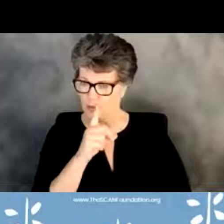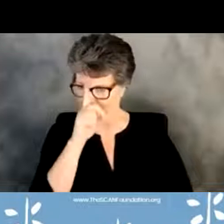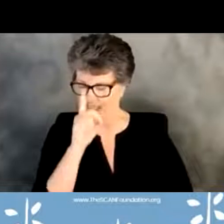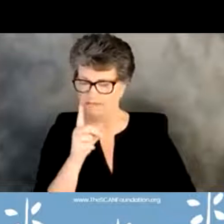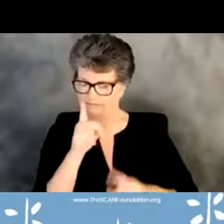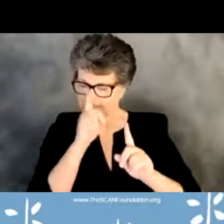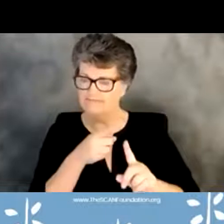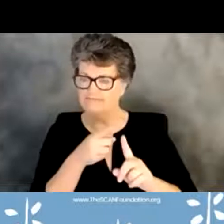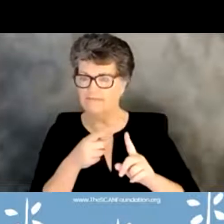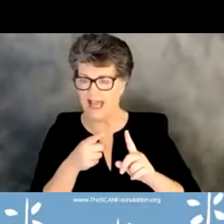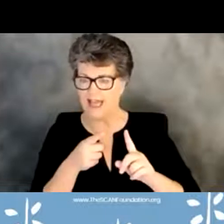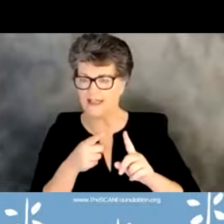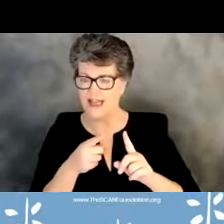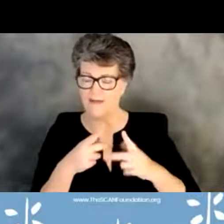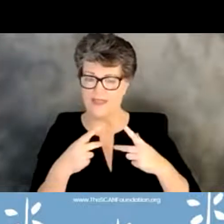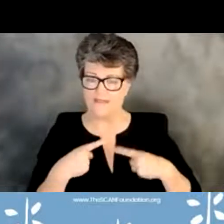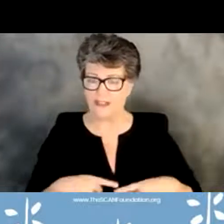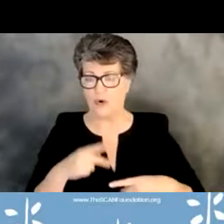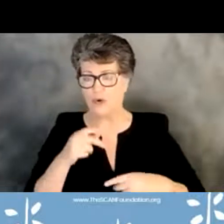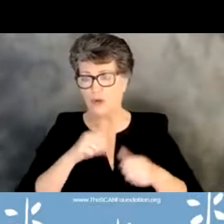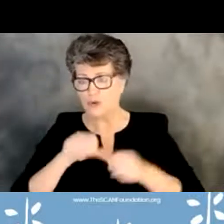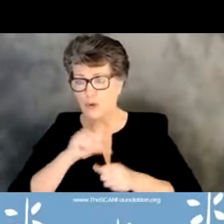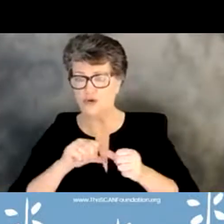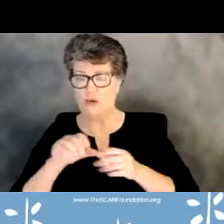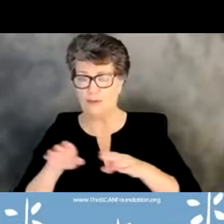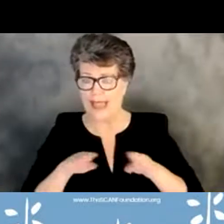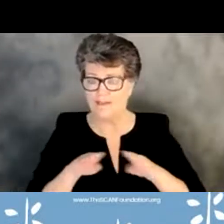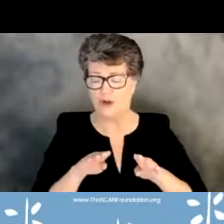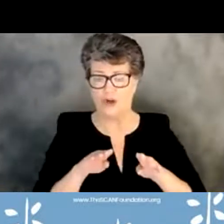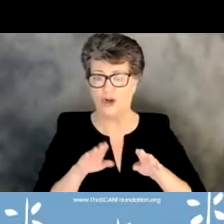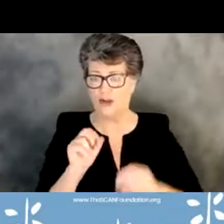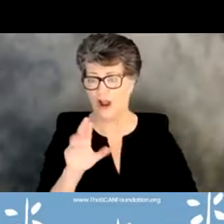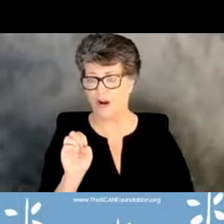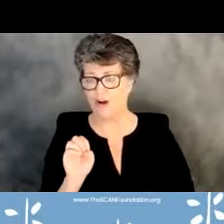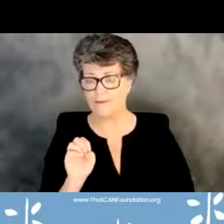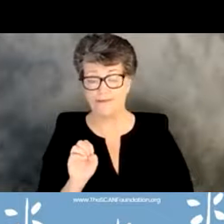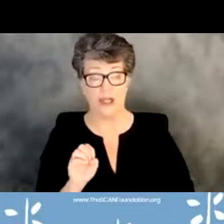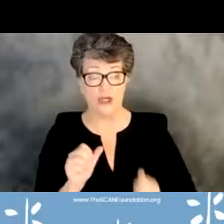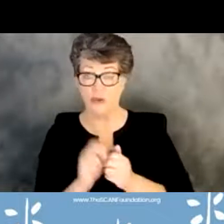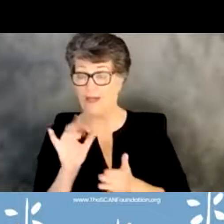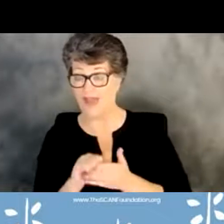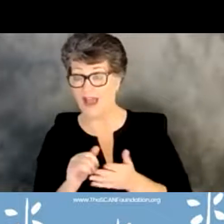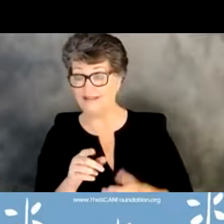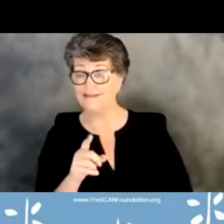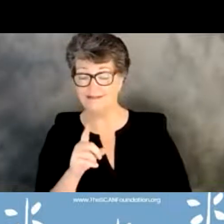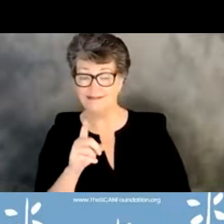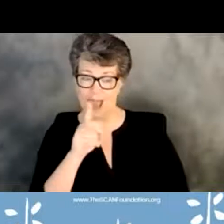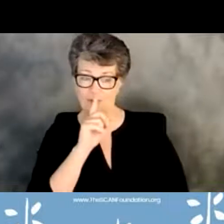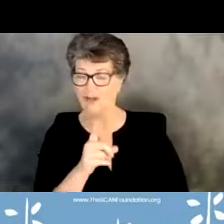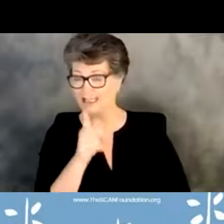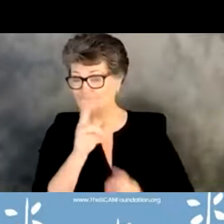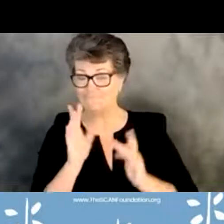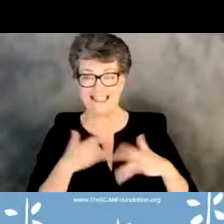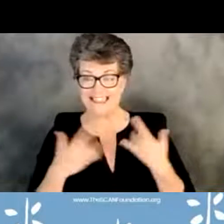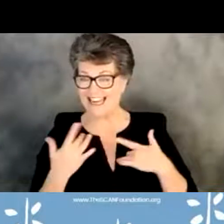the physical, the social, the behavioral aspects of care. So with that, I am really truly excited